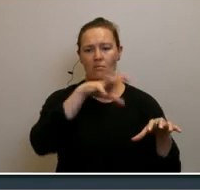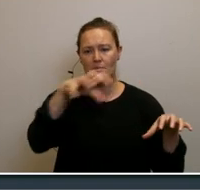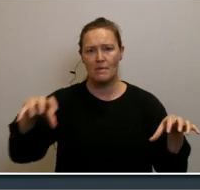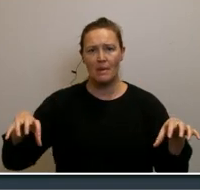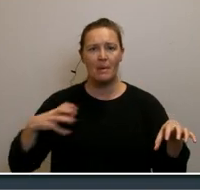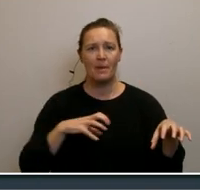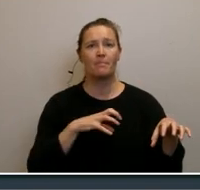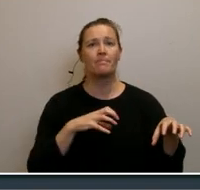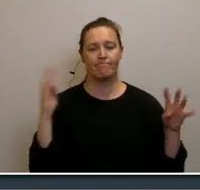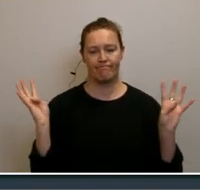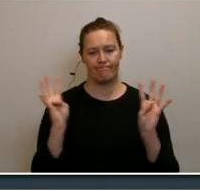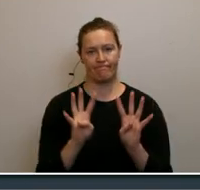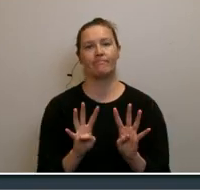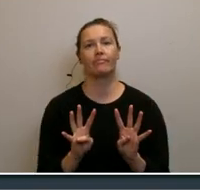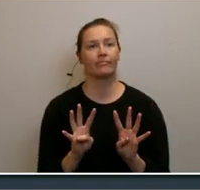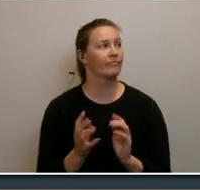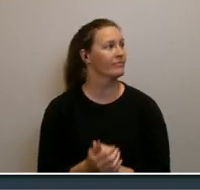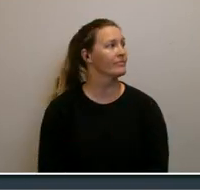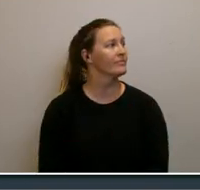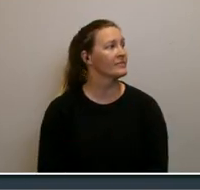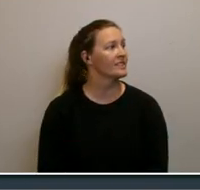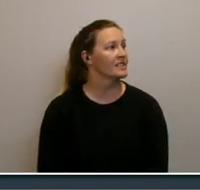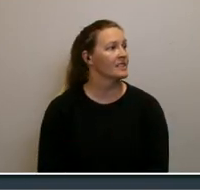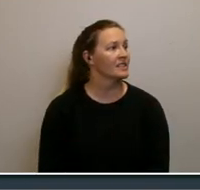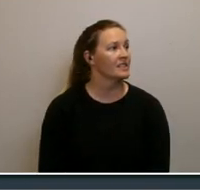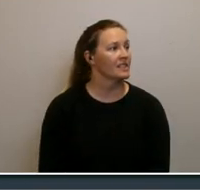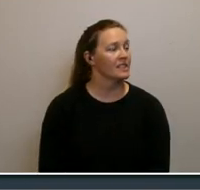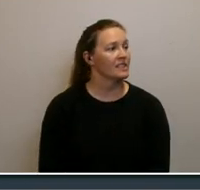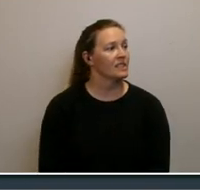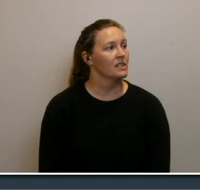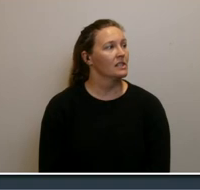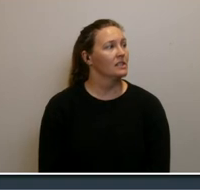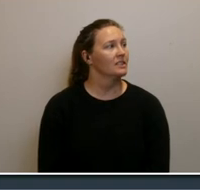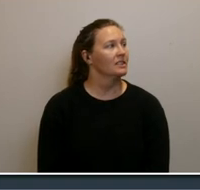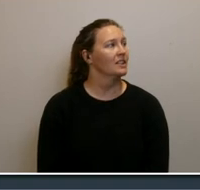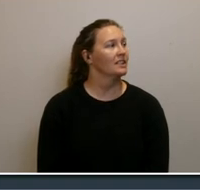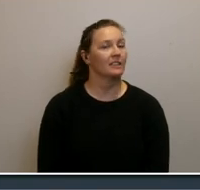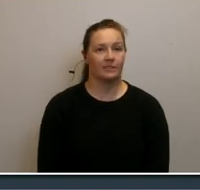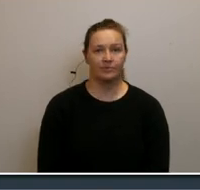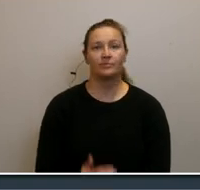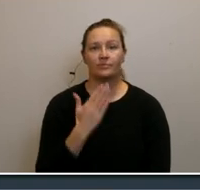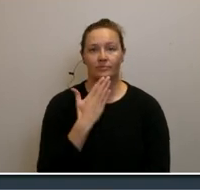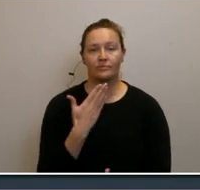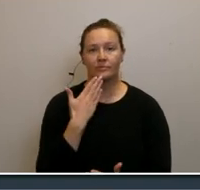Mōtio, and Wharerangi. And Tamikara. Kia ora koutou.